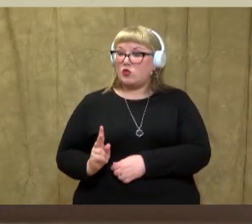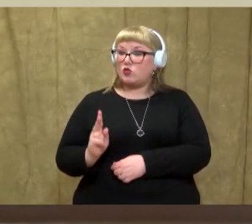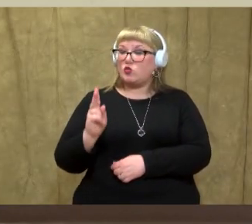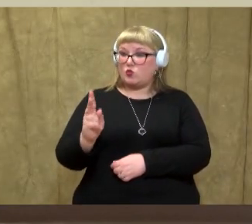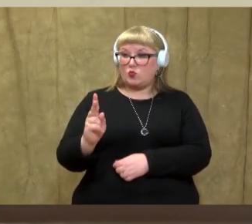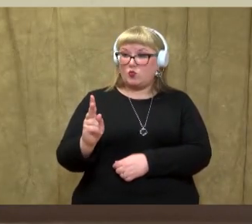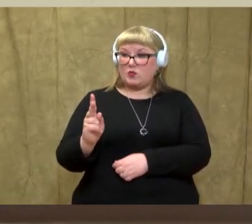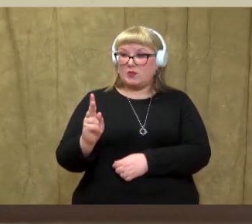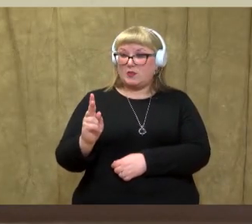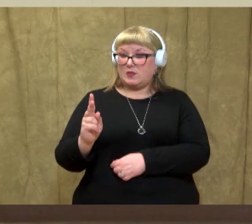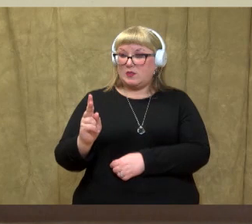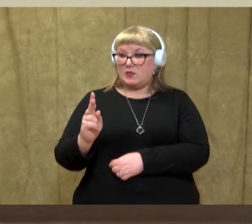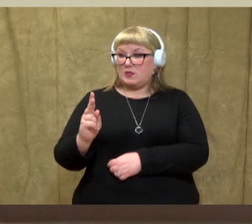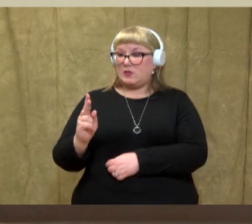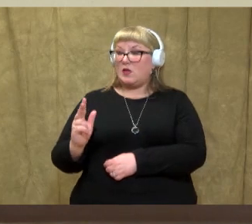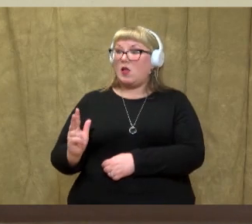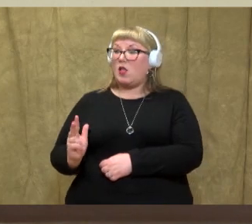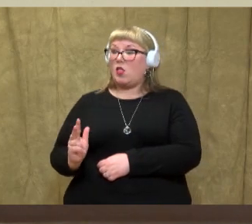2,